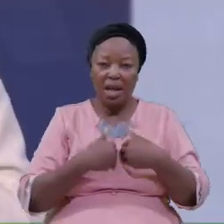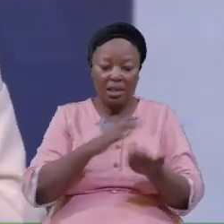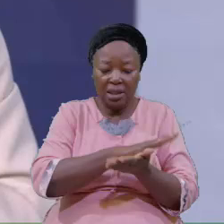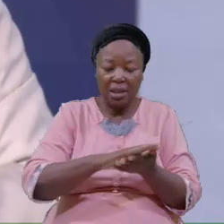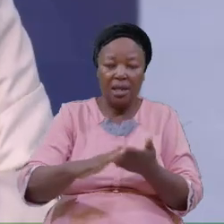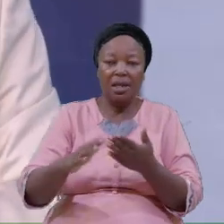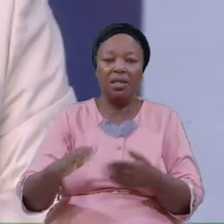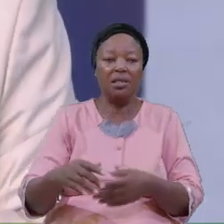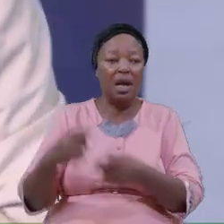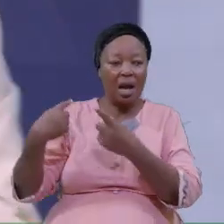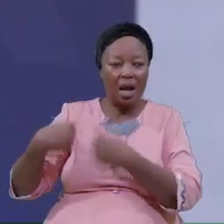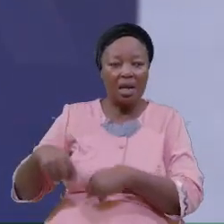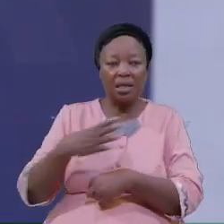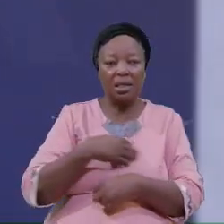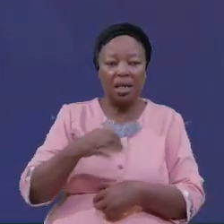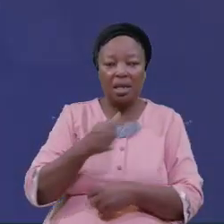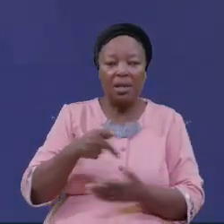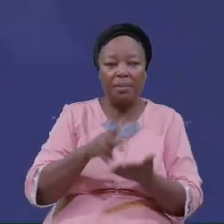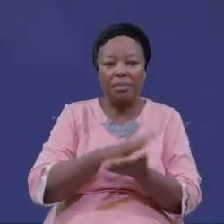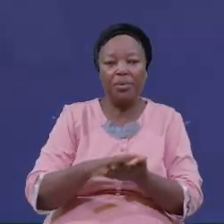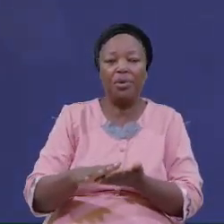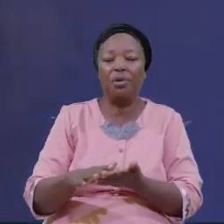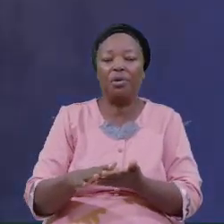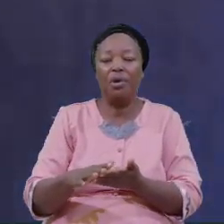and a pure heart.